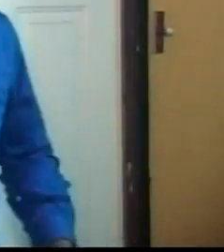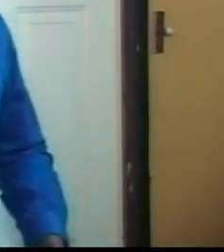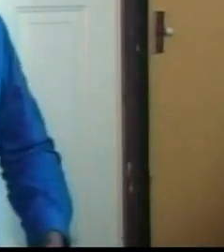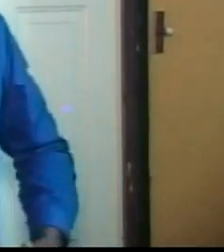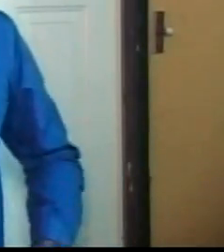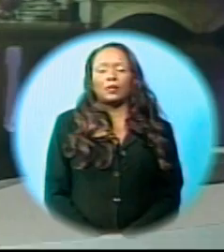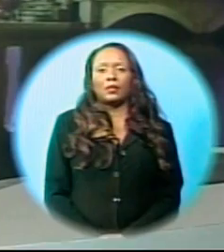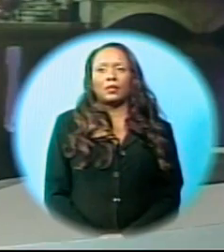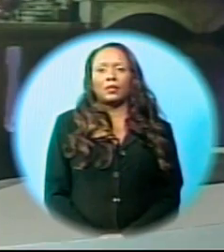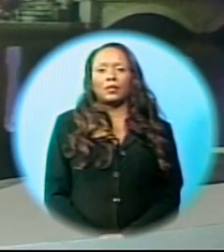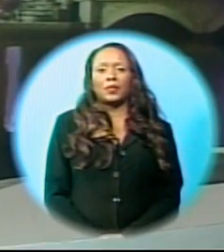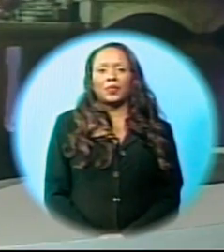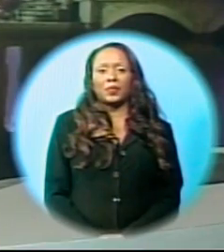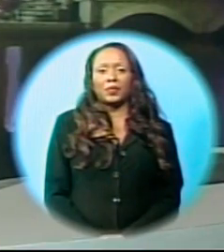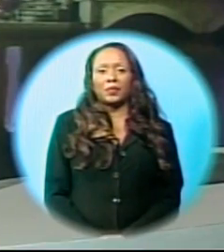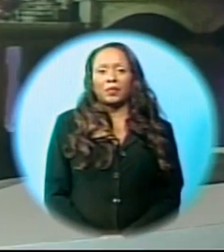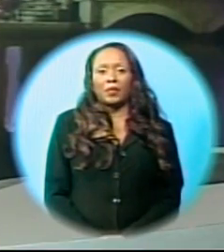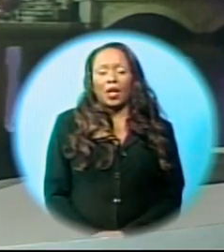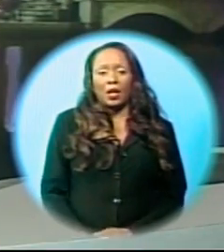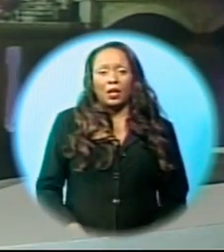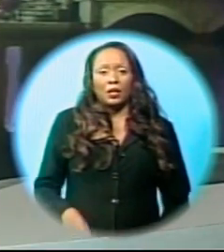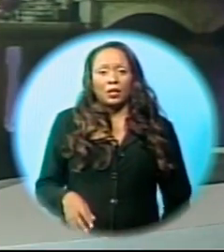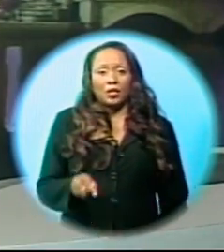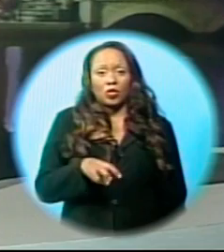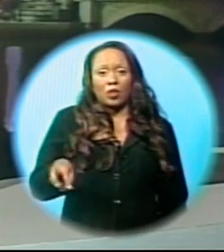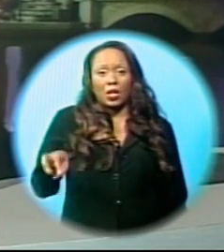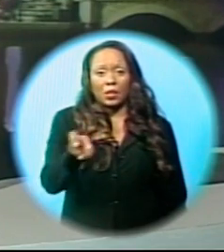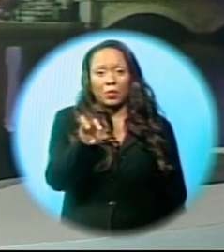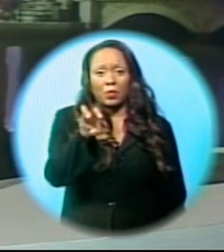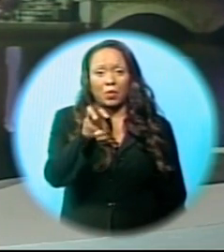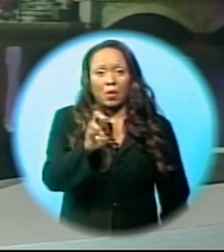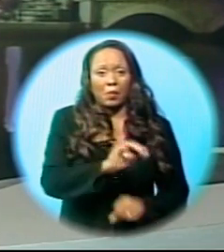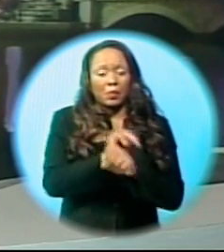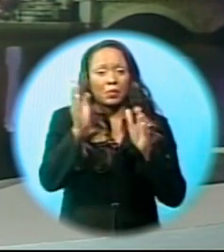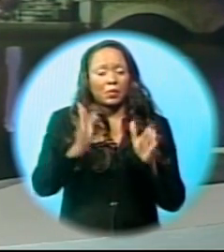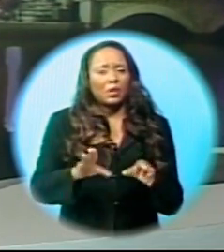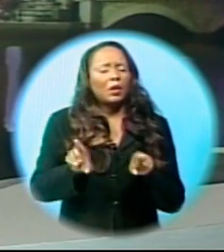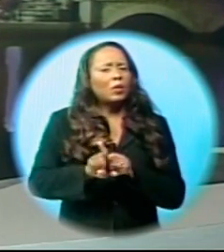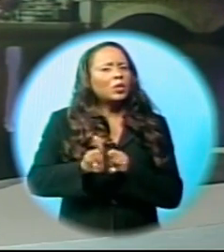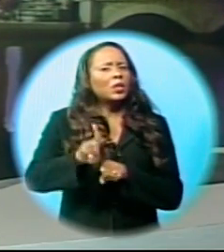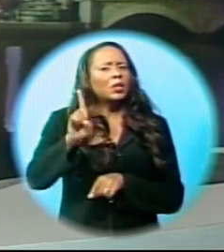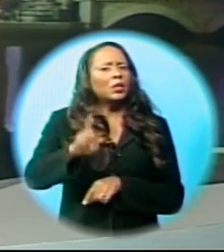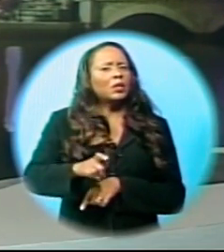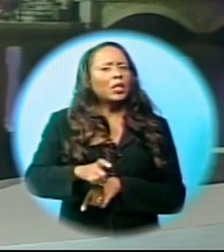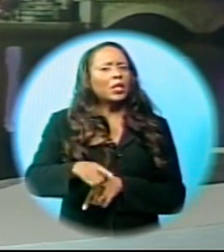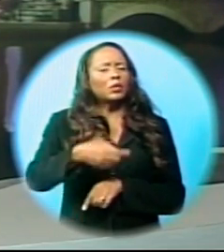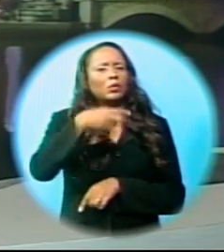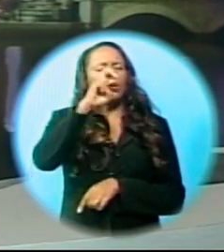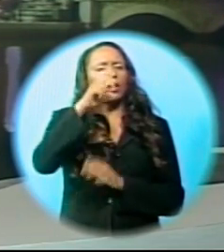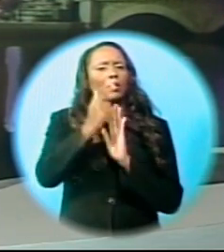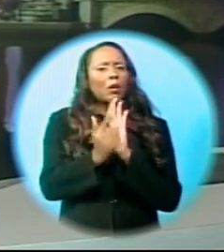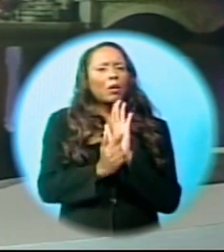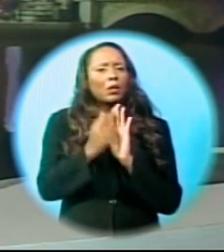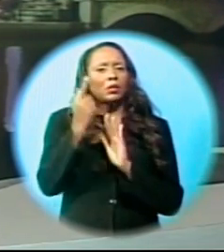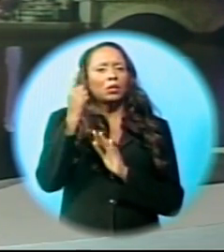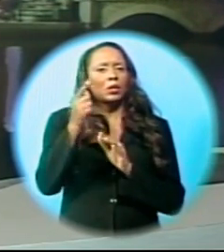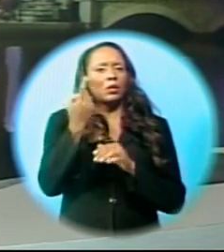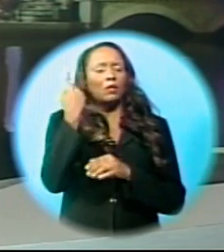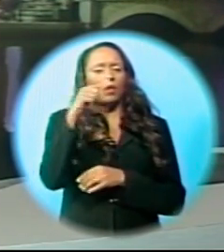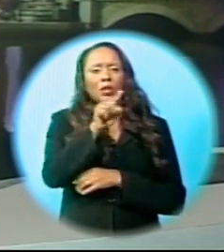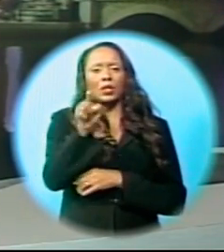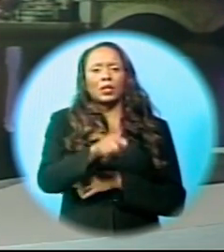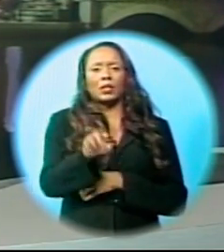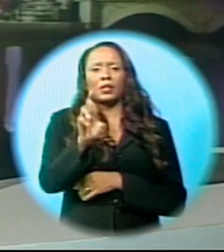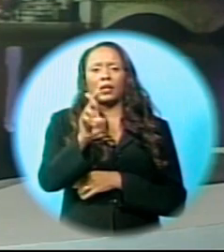to check. Meanwhile, the Transport Minister is also suggesting tougher policing of ZRs. He says problems associated